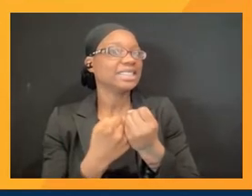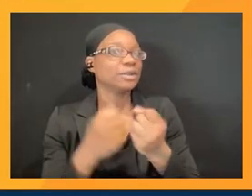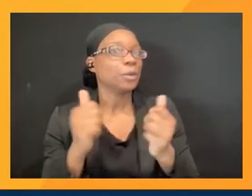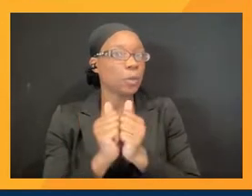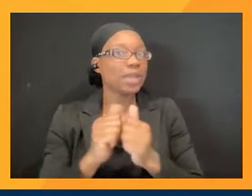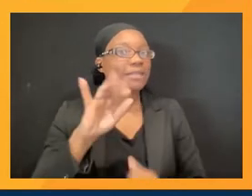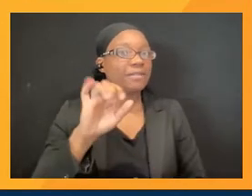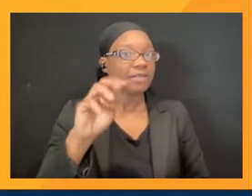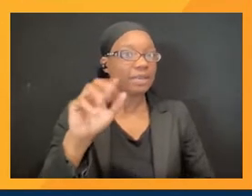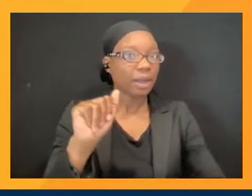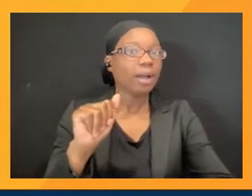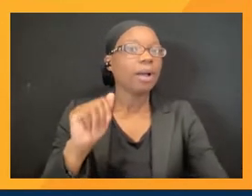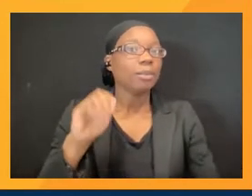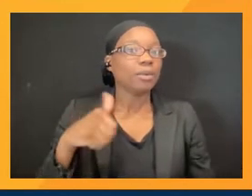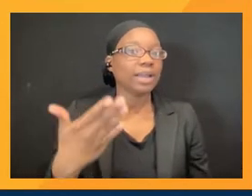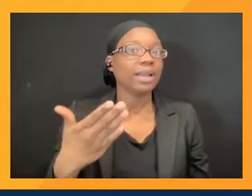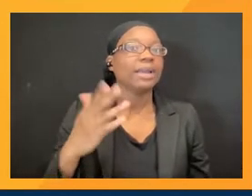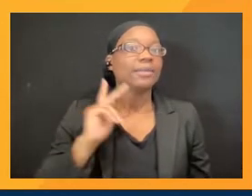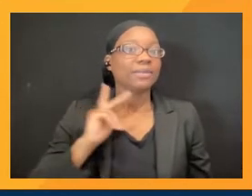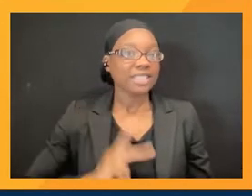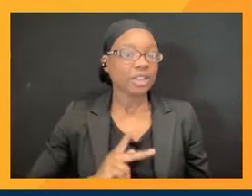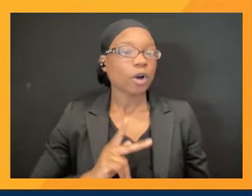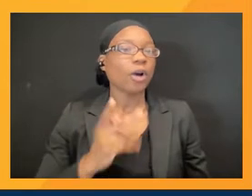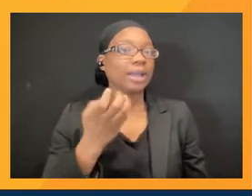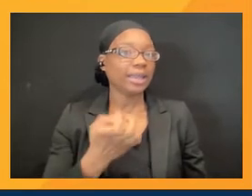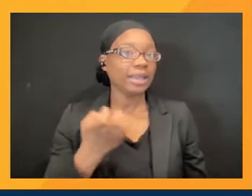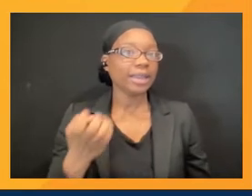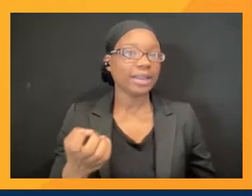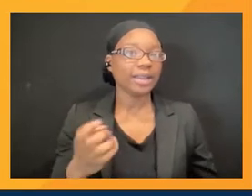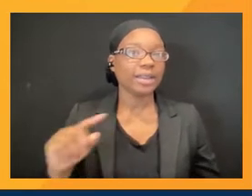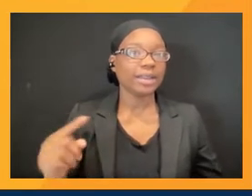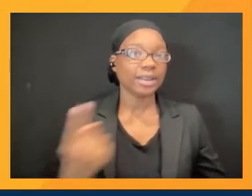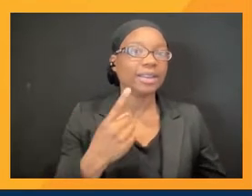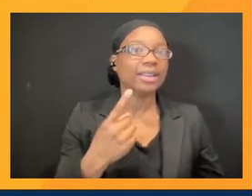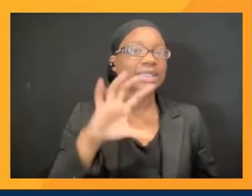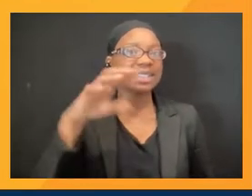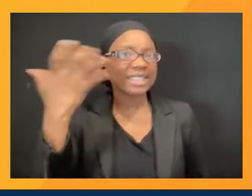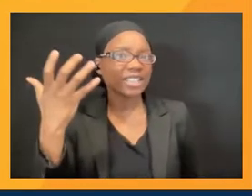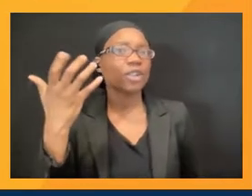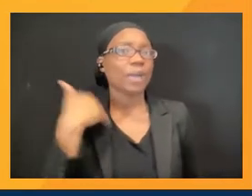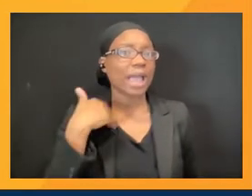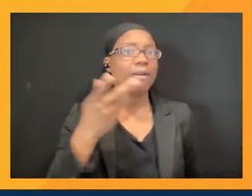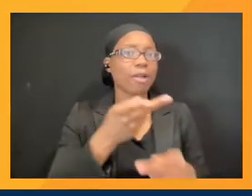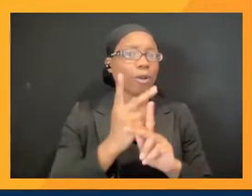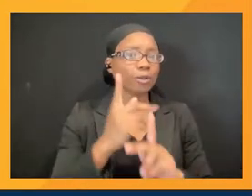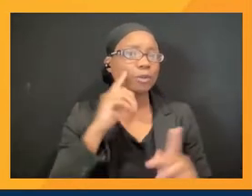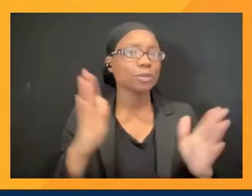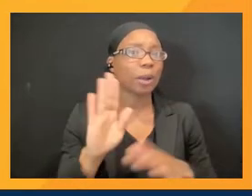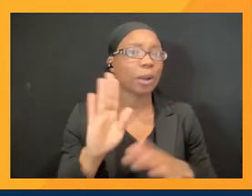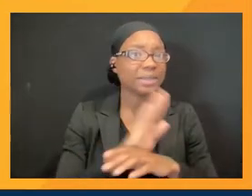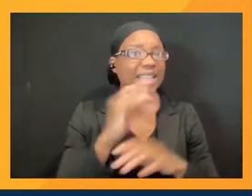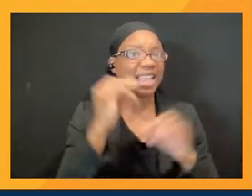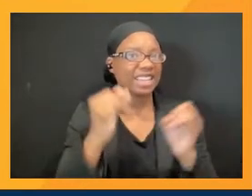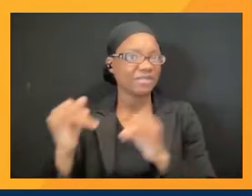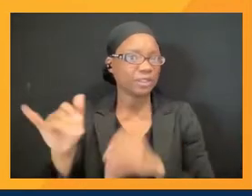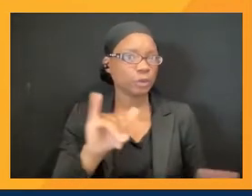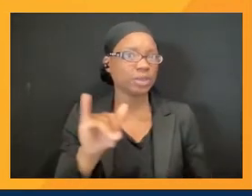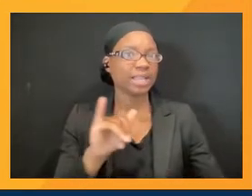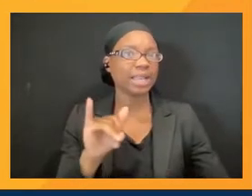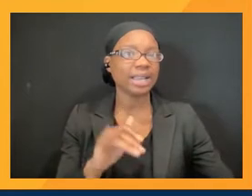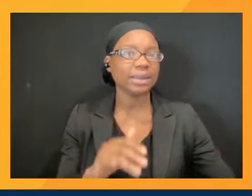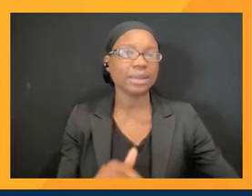is we're in a period where I think you, like many of us, had hope that we would have been past this 6 months after